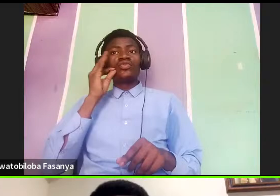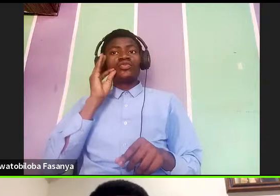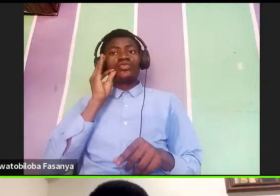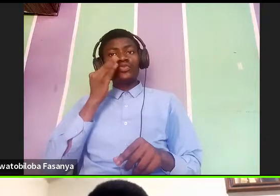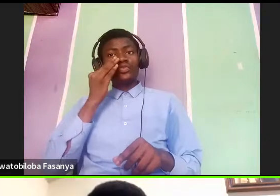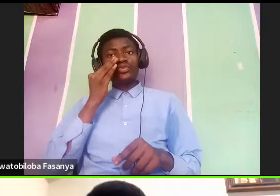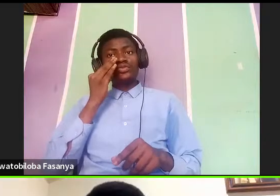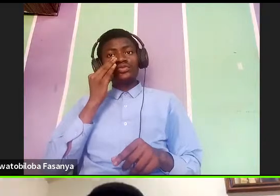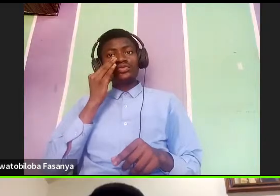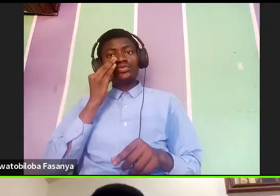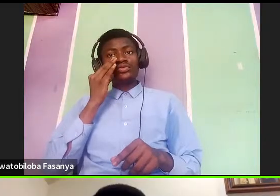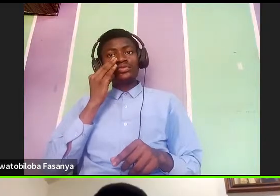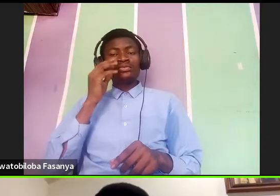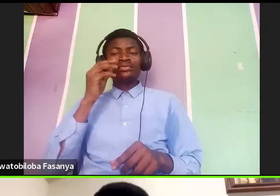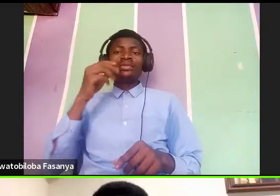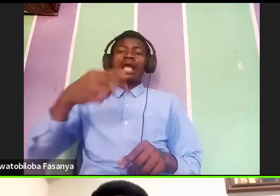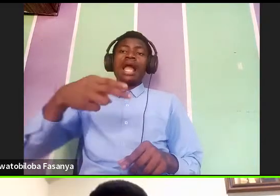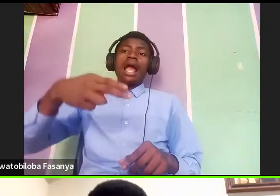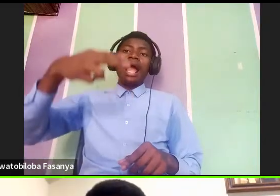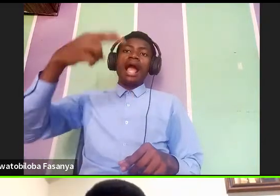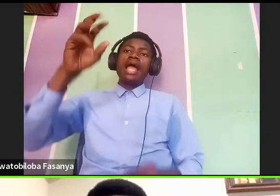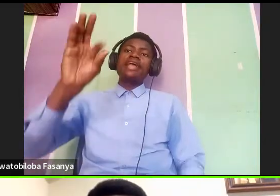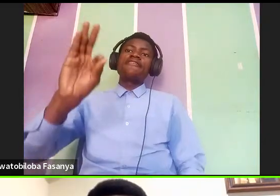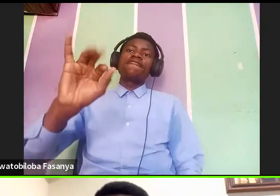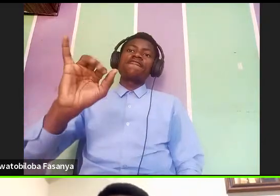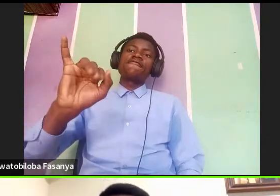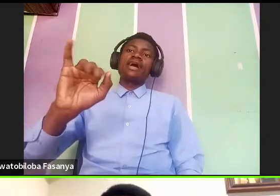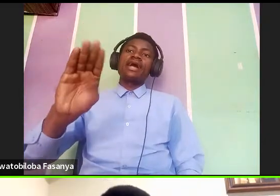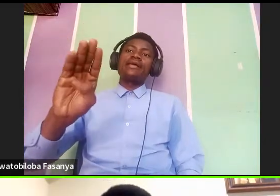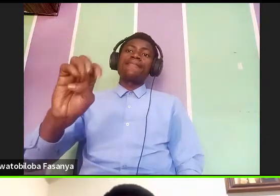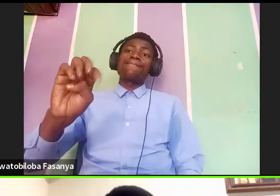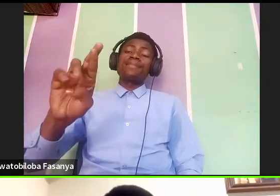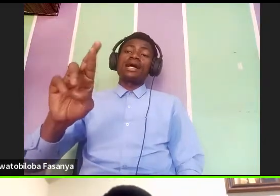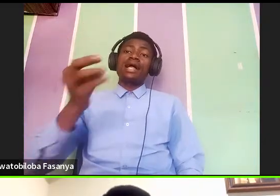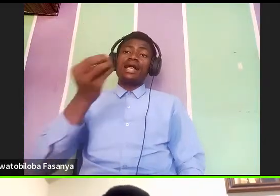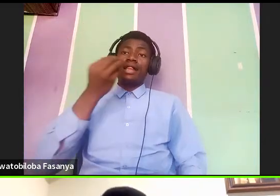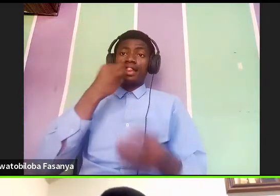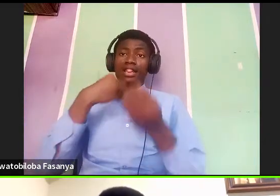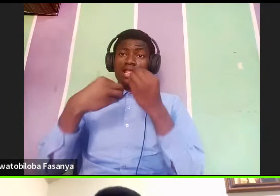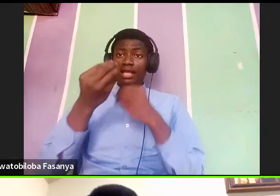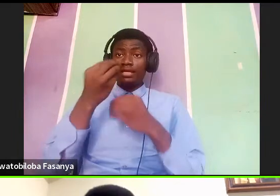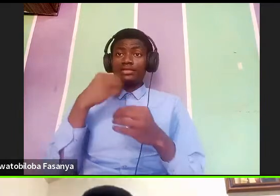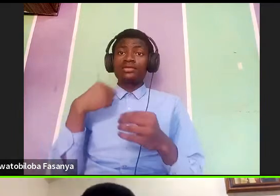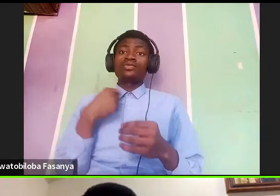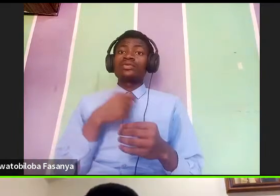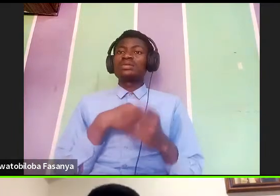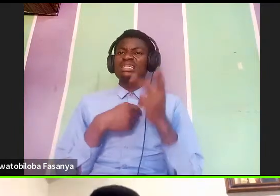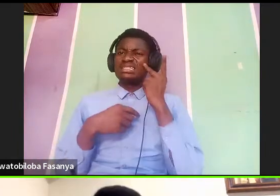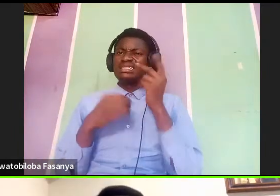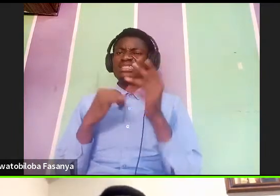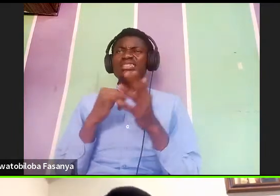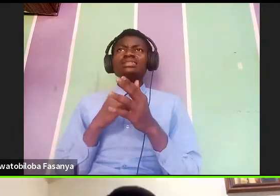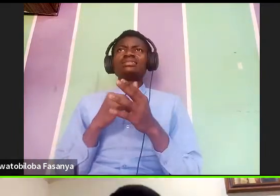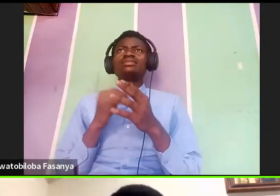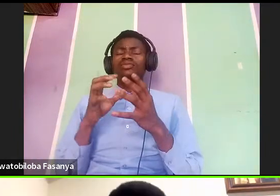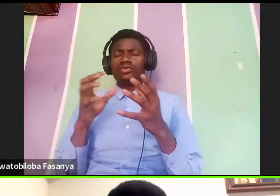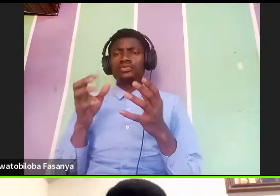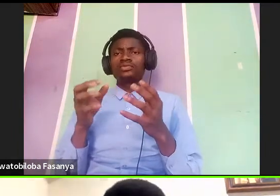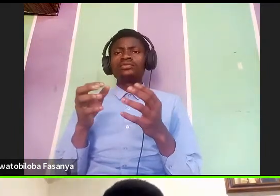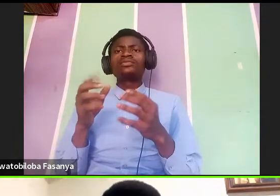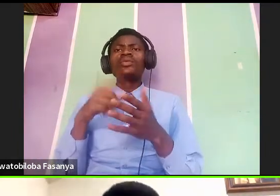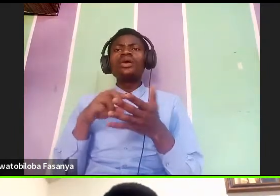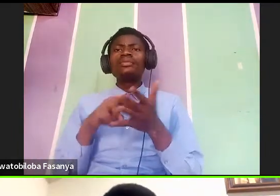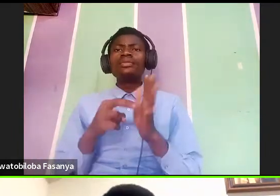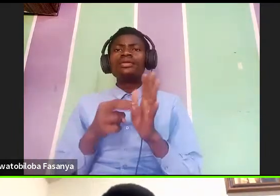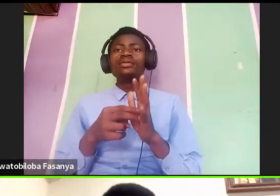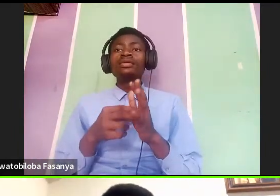high fiber diet. So, you know, high fiber diet, we say it a lot and people say, what do you mean by fiber? Things like